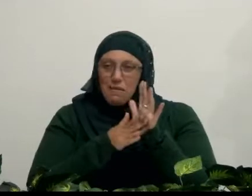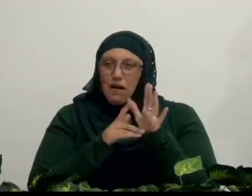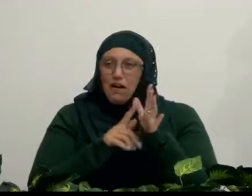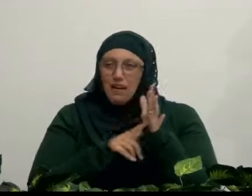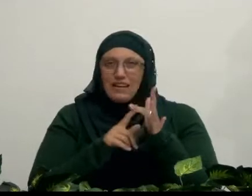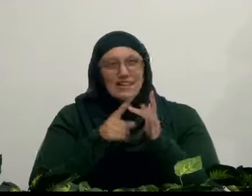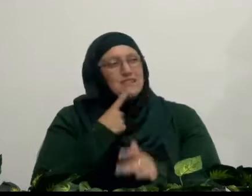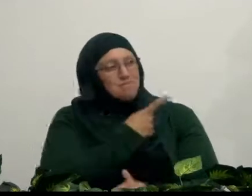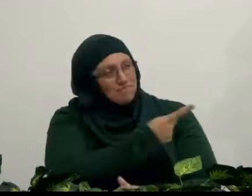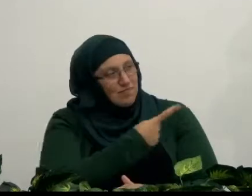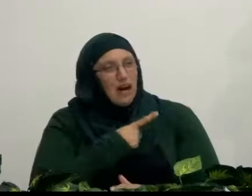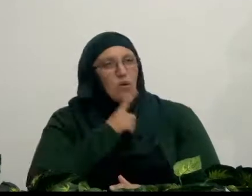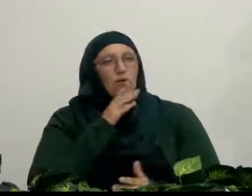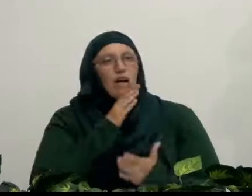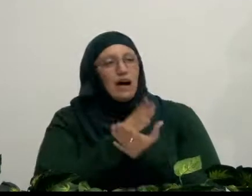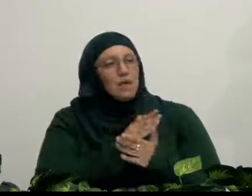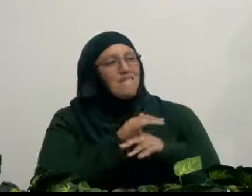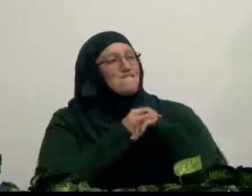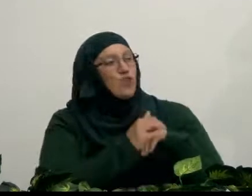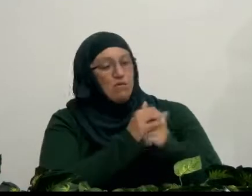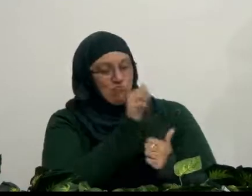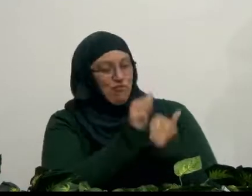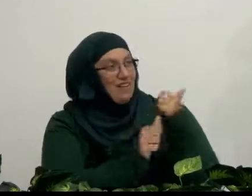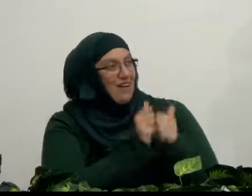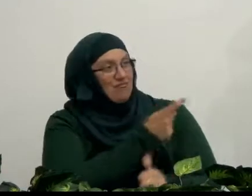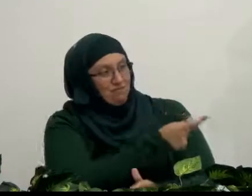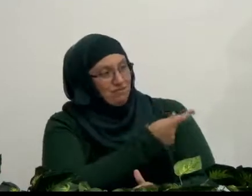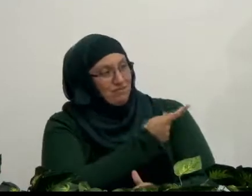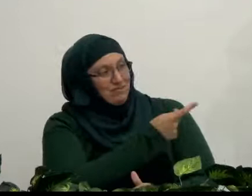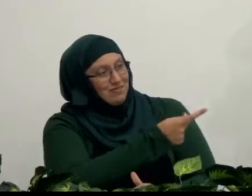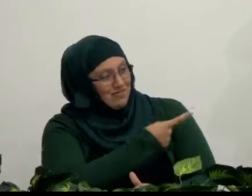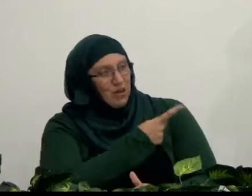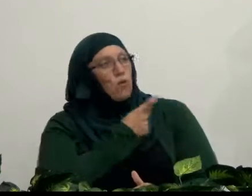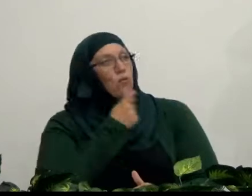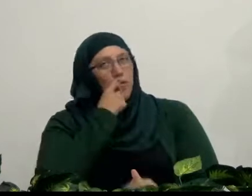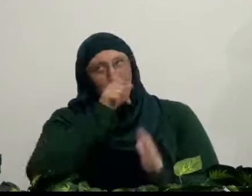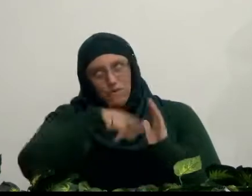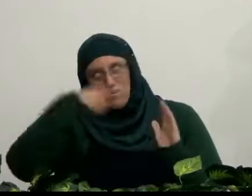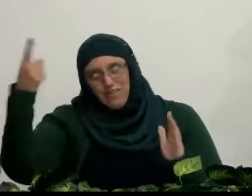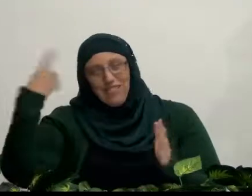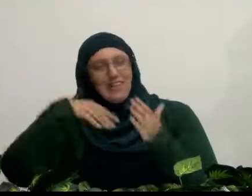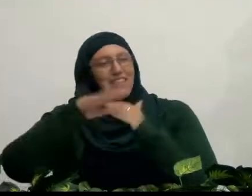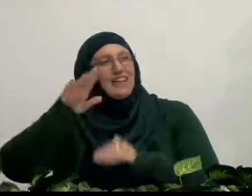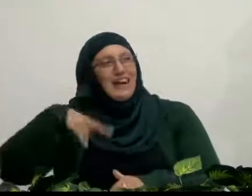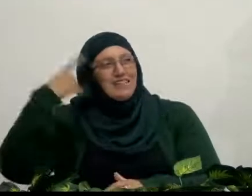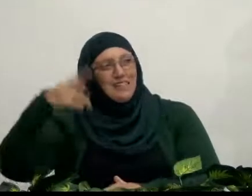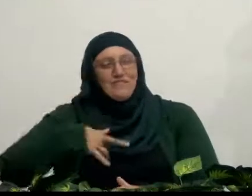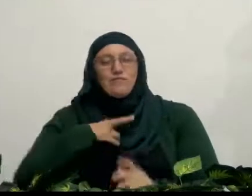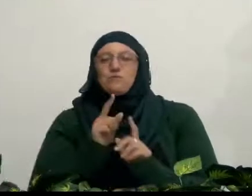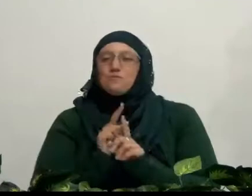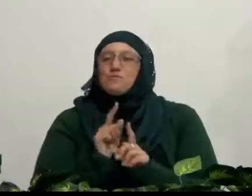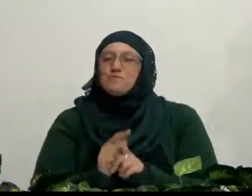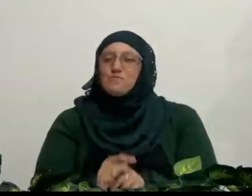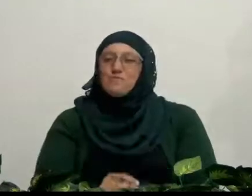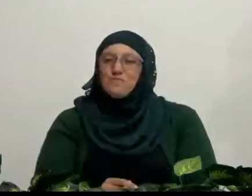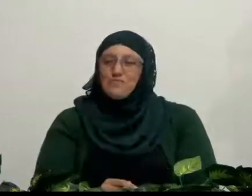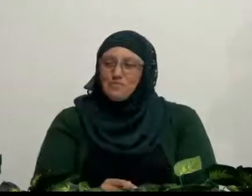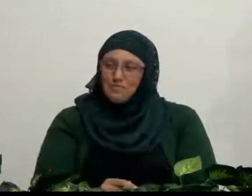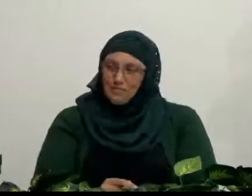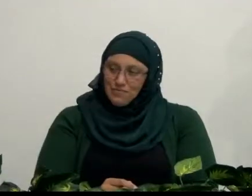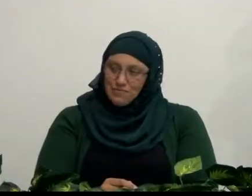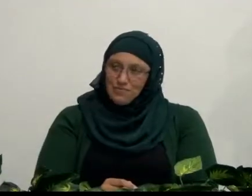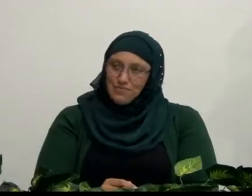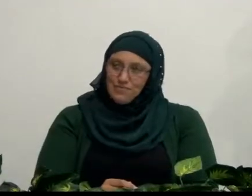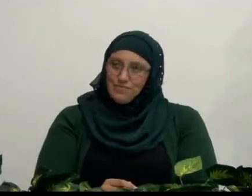akhirah," and made that fraternity contract between himself and Amir al-Mu'minin salamullah alayhi. Time continued